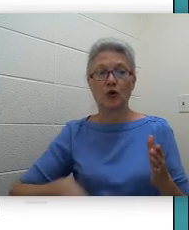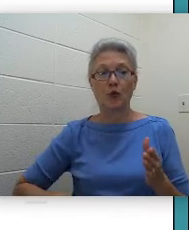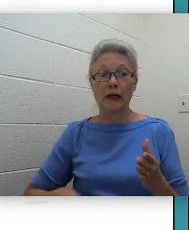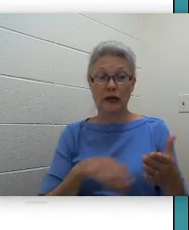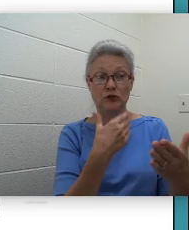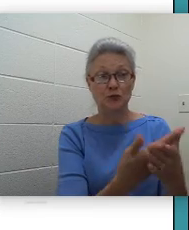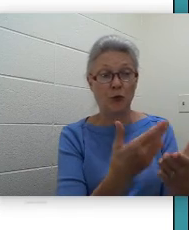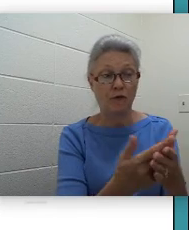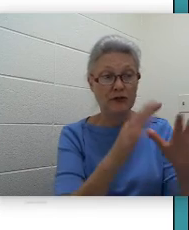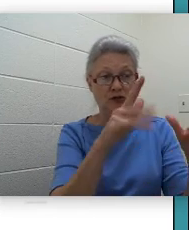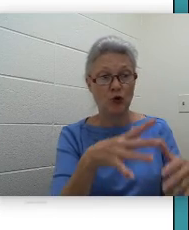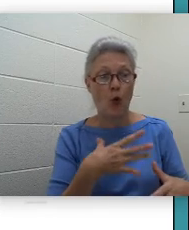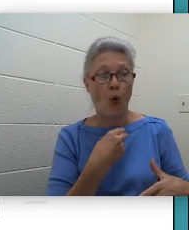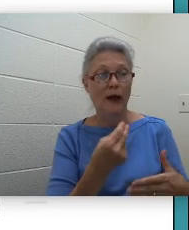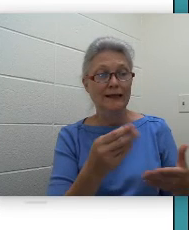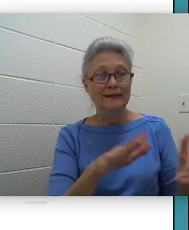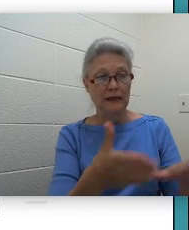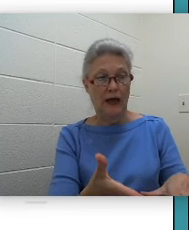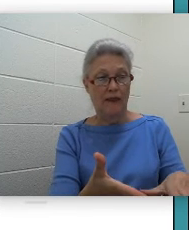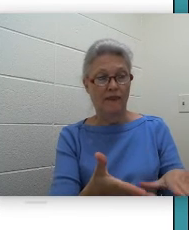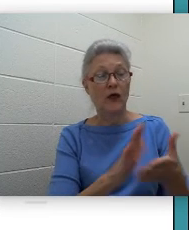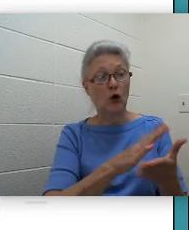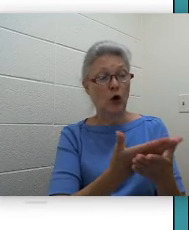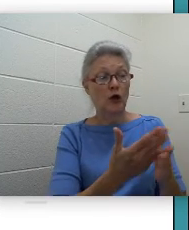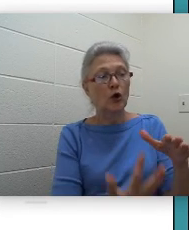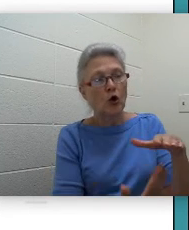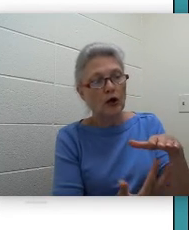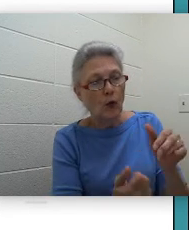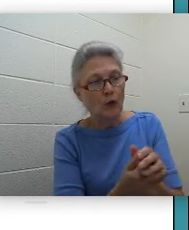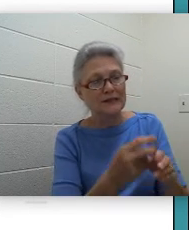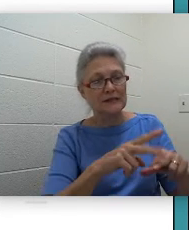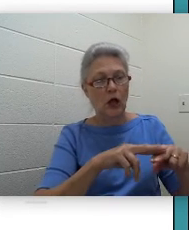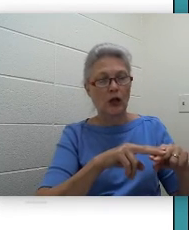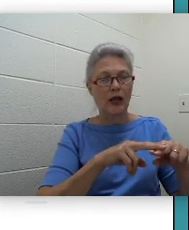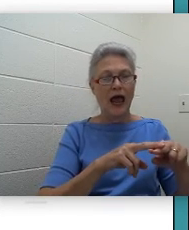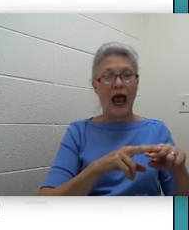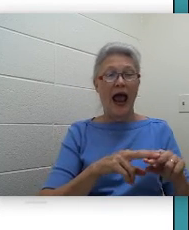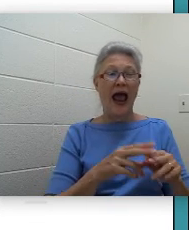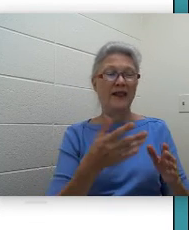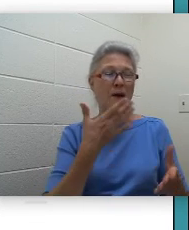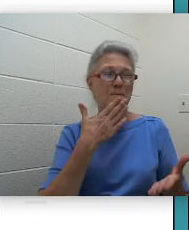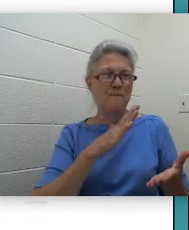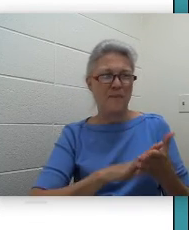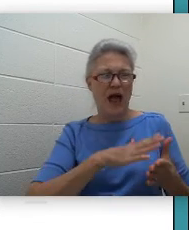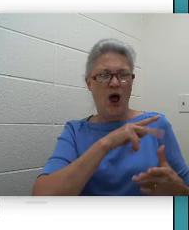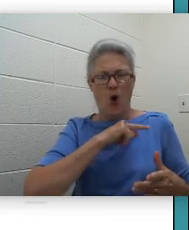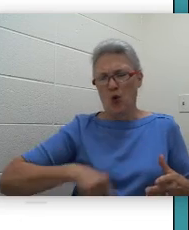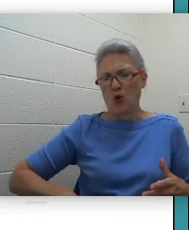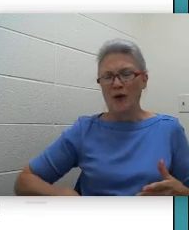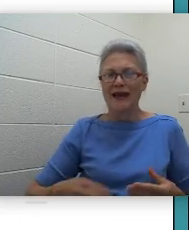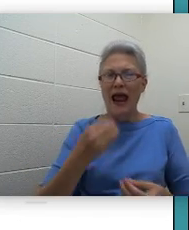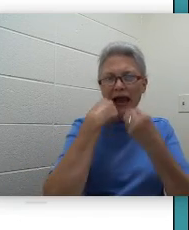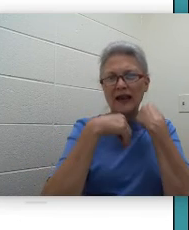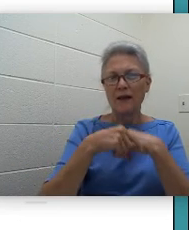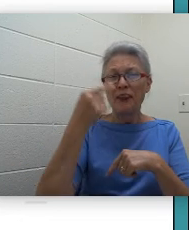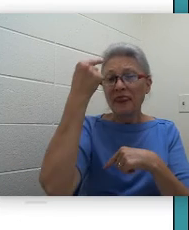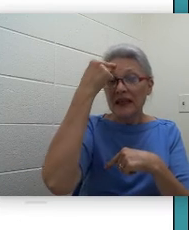with salt, and the wicked woman ate them, supposing that she had eaten Snow White's lungs and